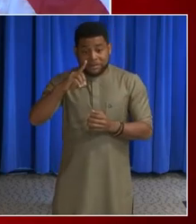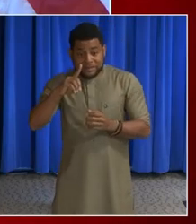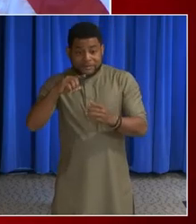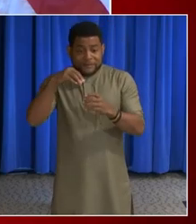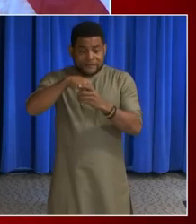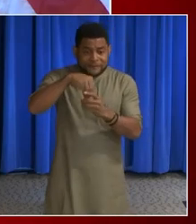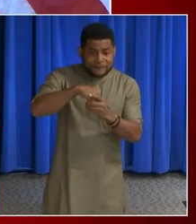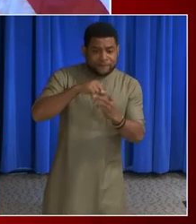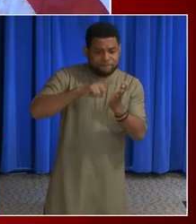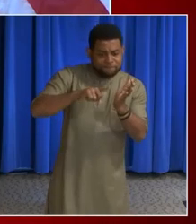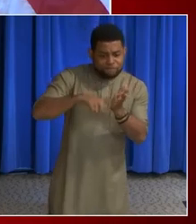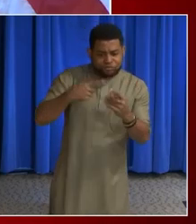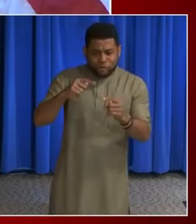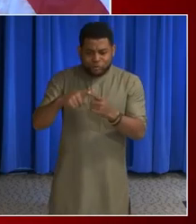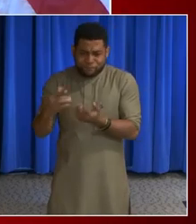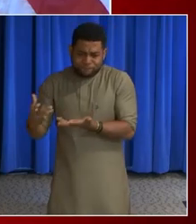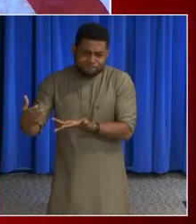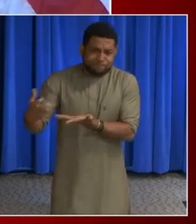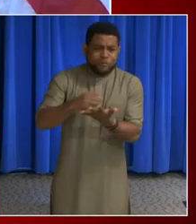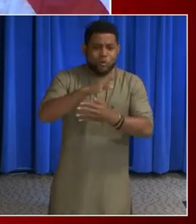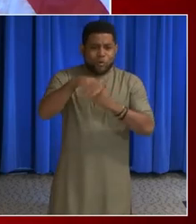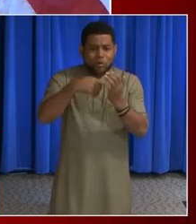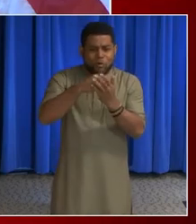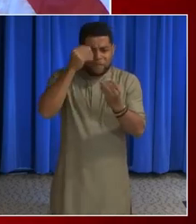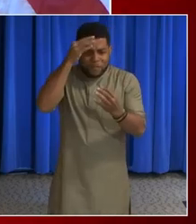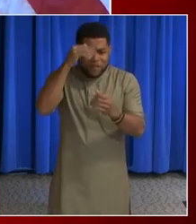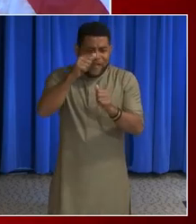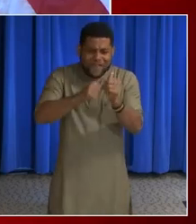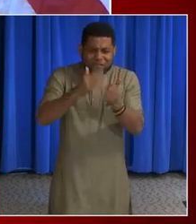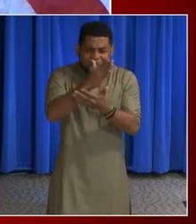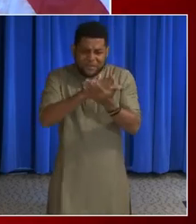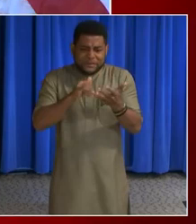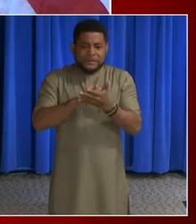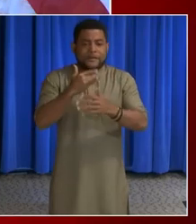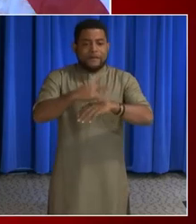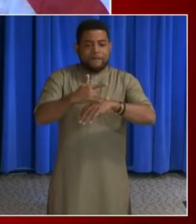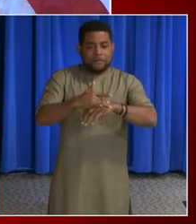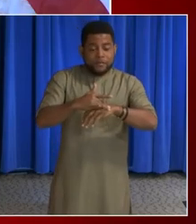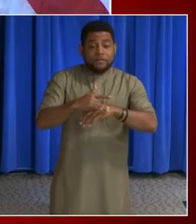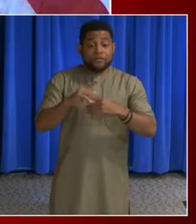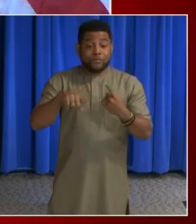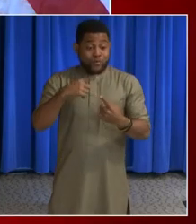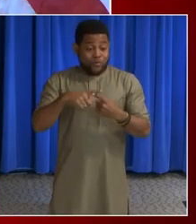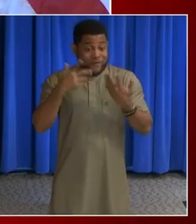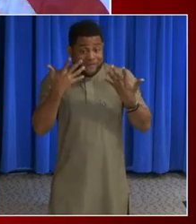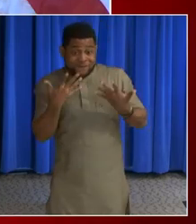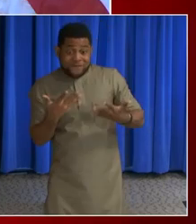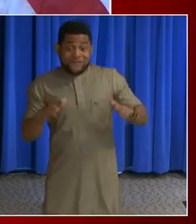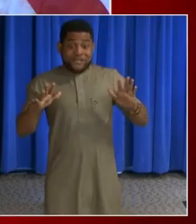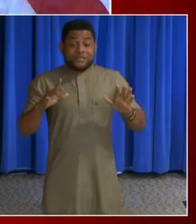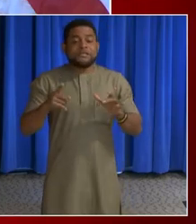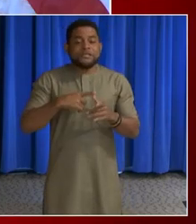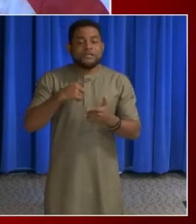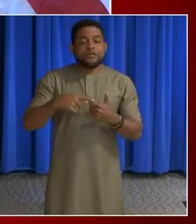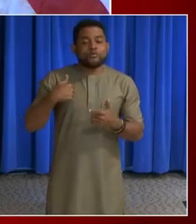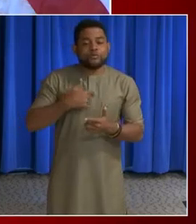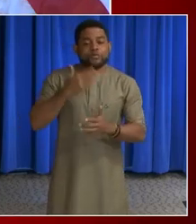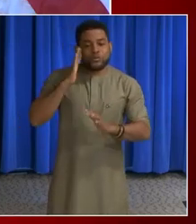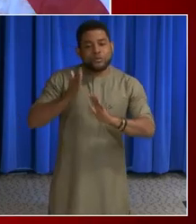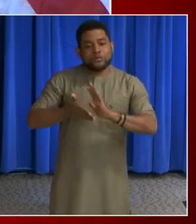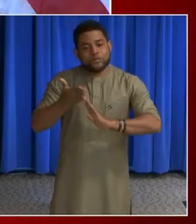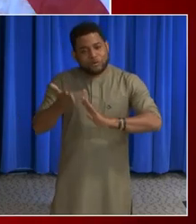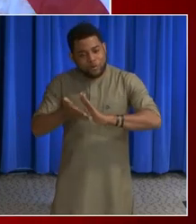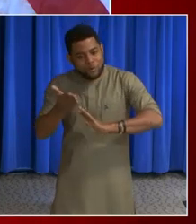every piece of information available. Once that has been completed, we will conduct an administrative